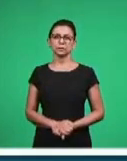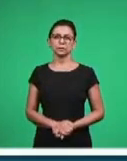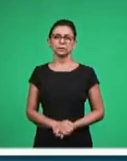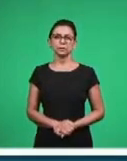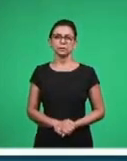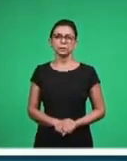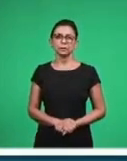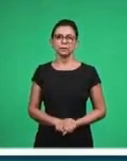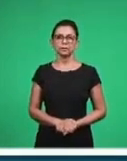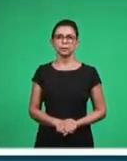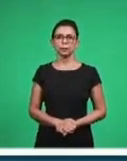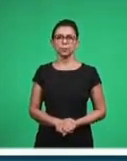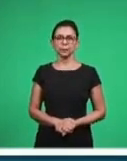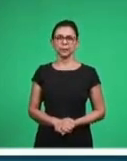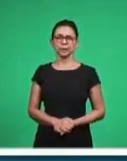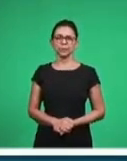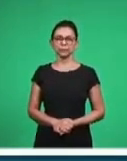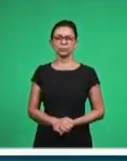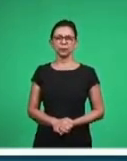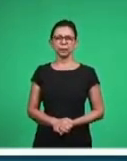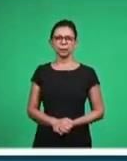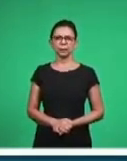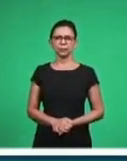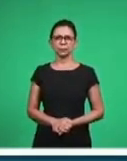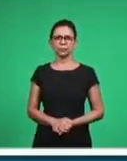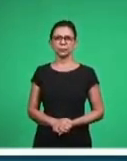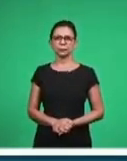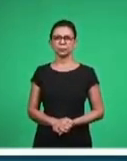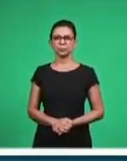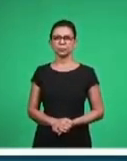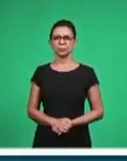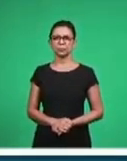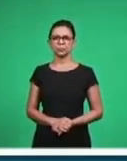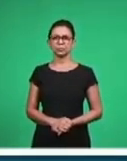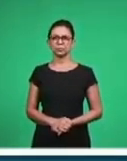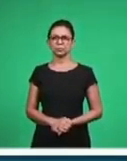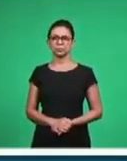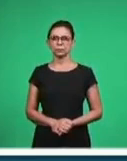They had six wings.